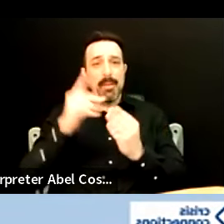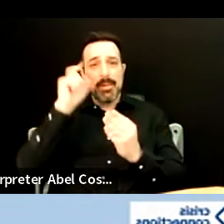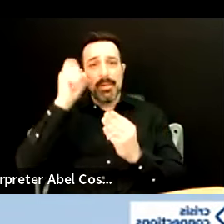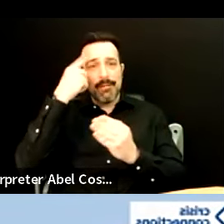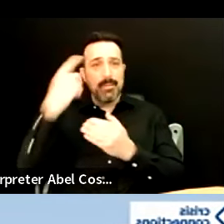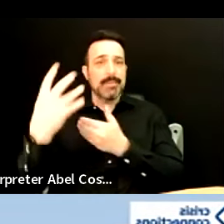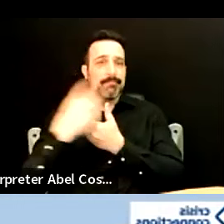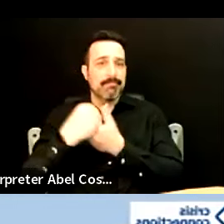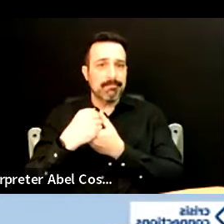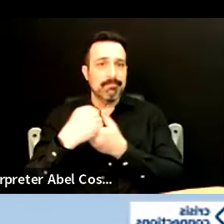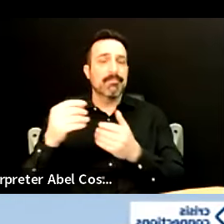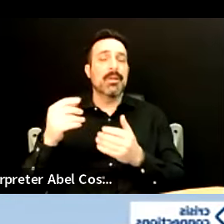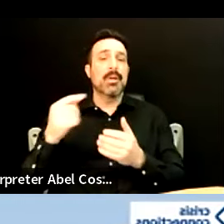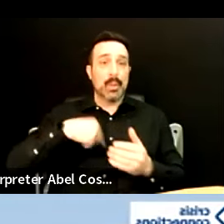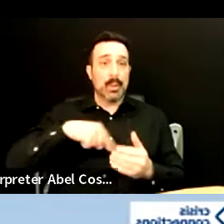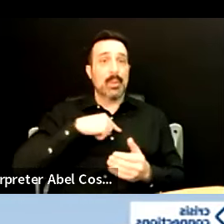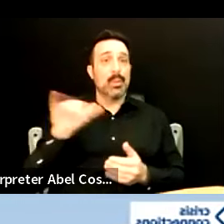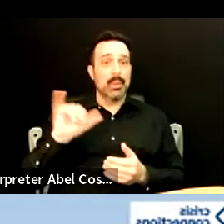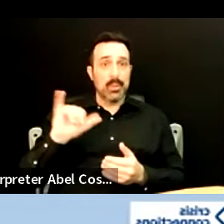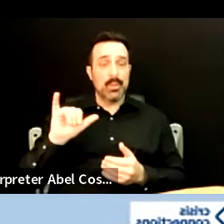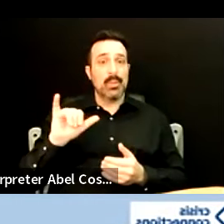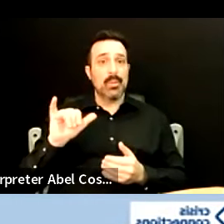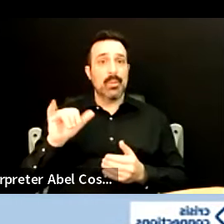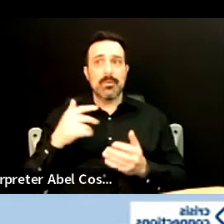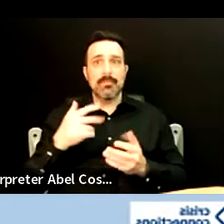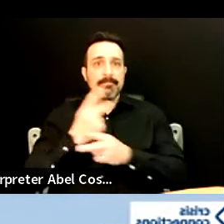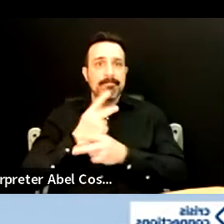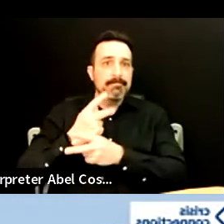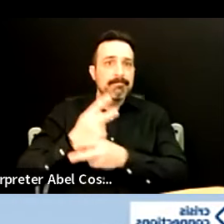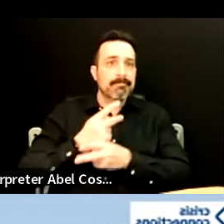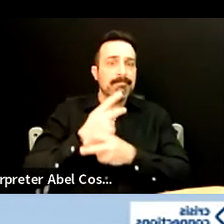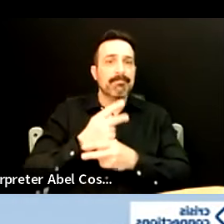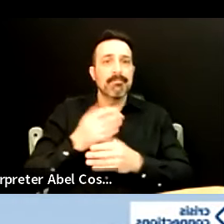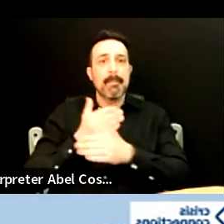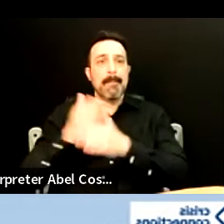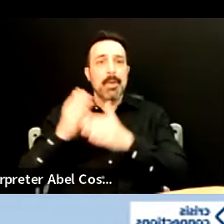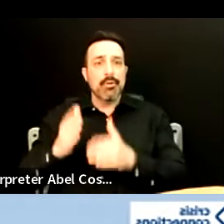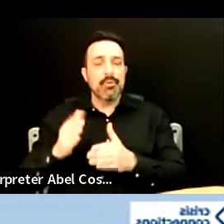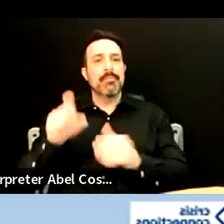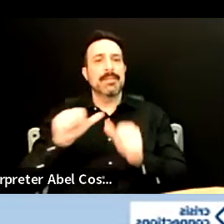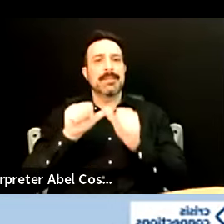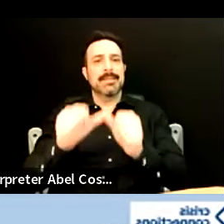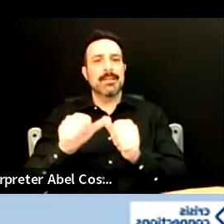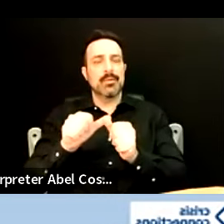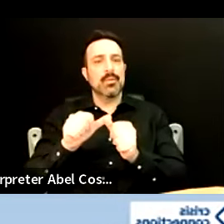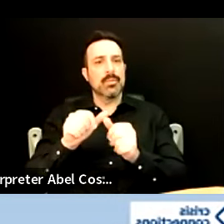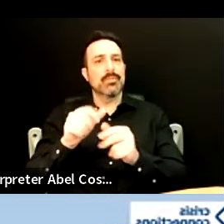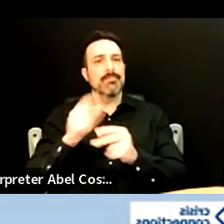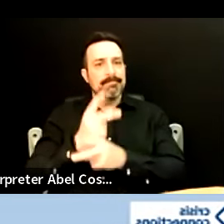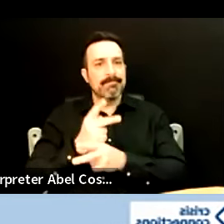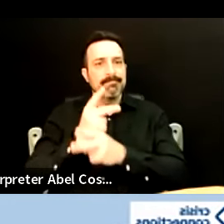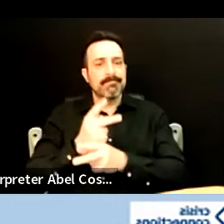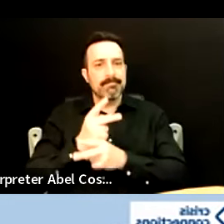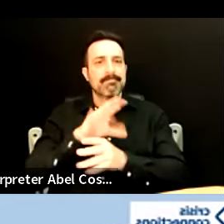in, and that we too, as stewards and partners, must continue to take place and part